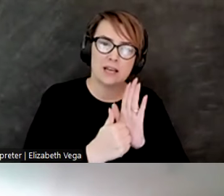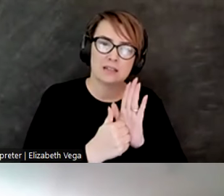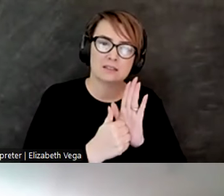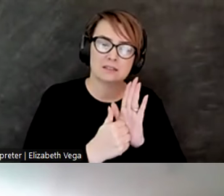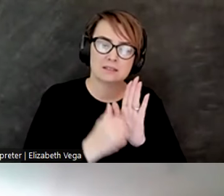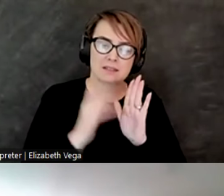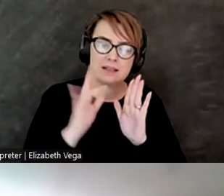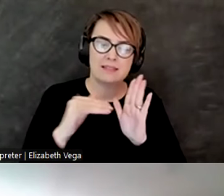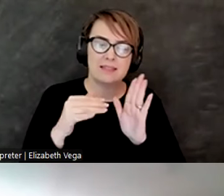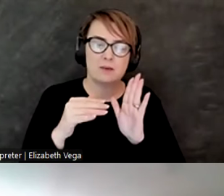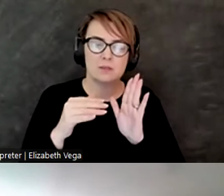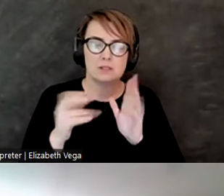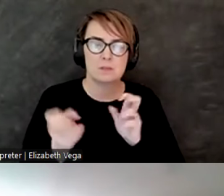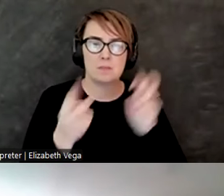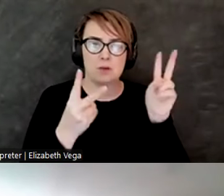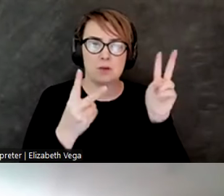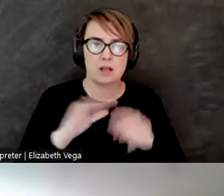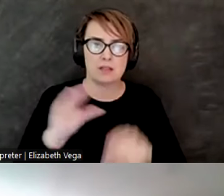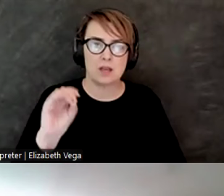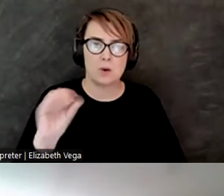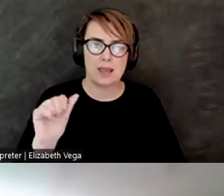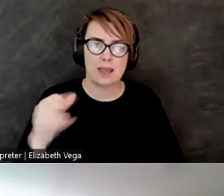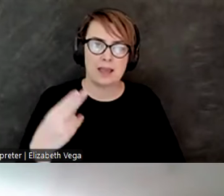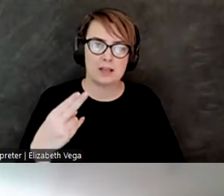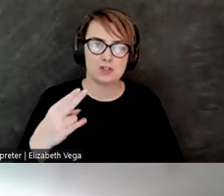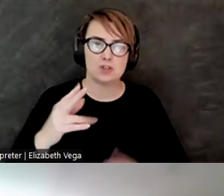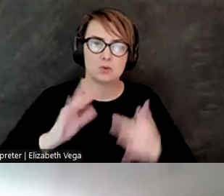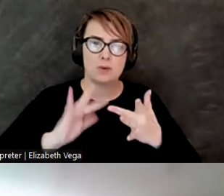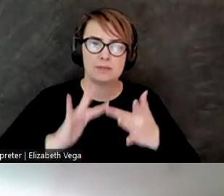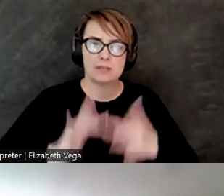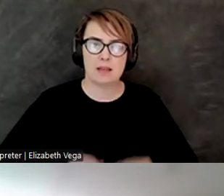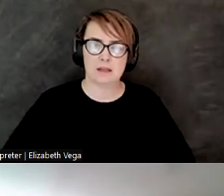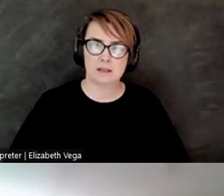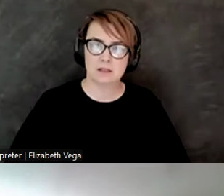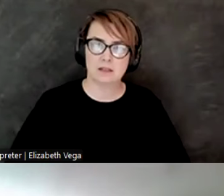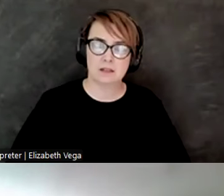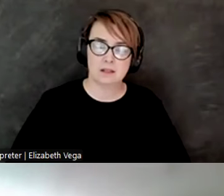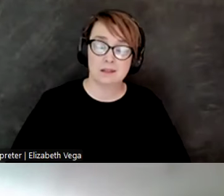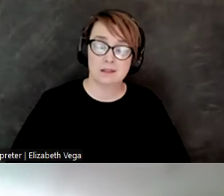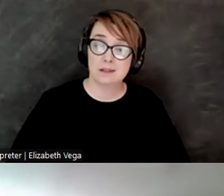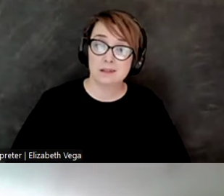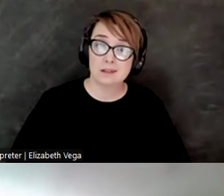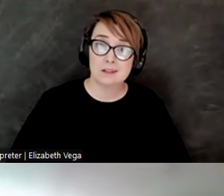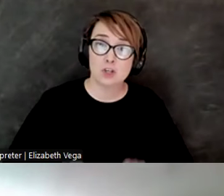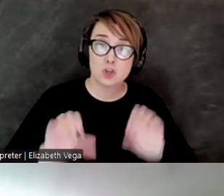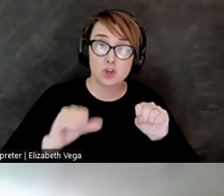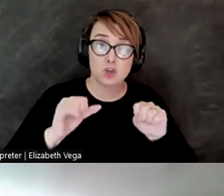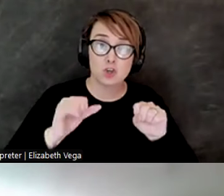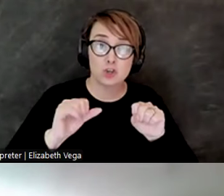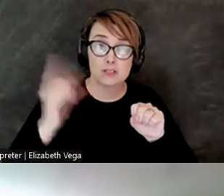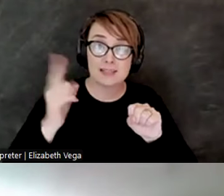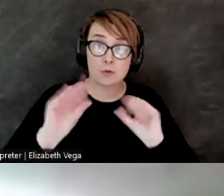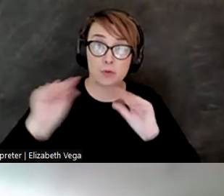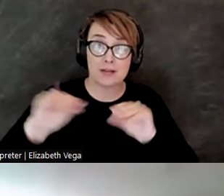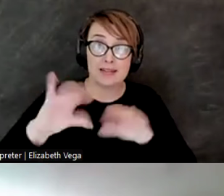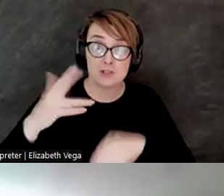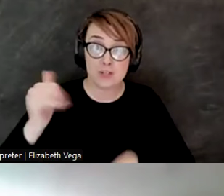publicly posted on the OAH website. I was going to put that in the chat, please, that link.